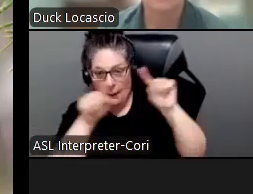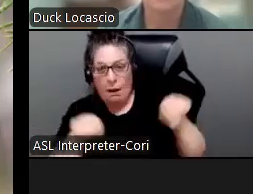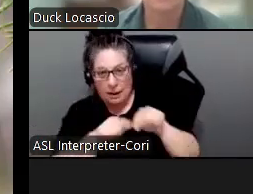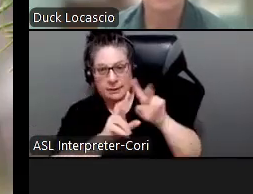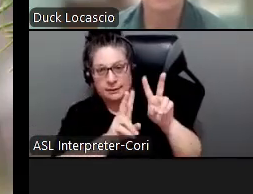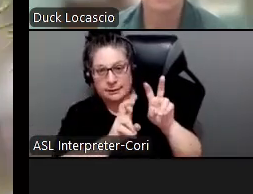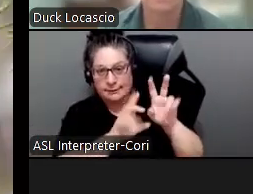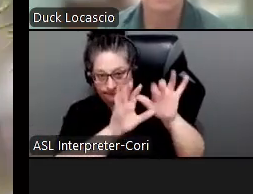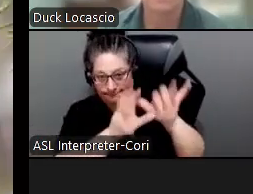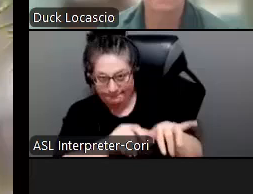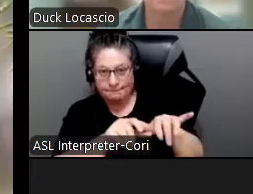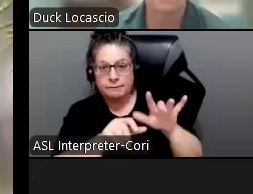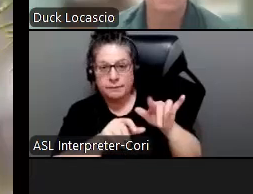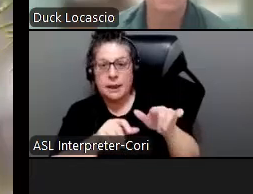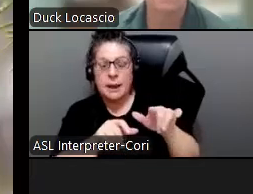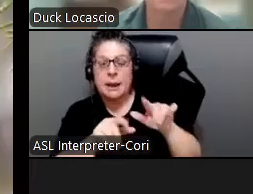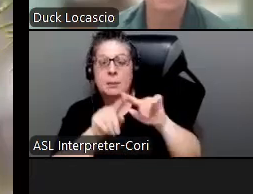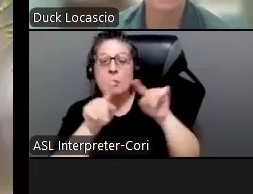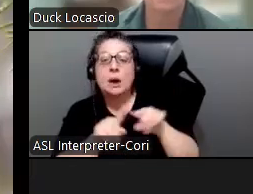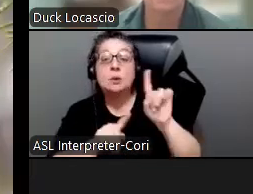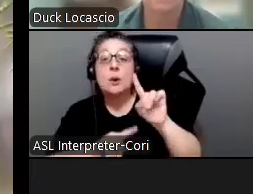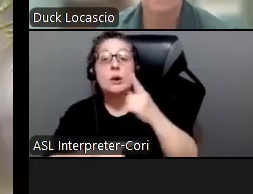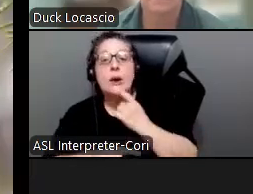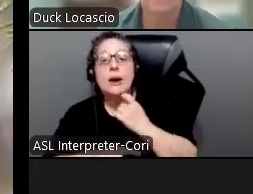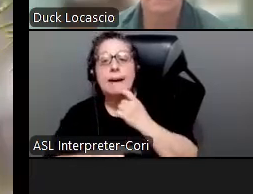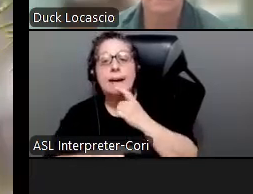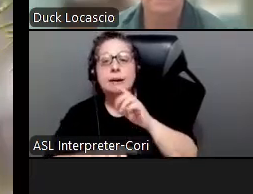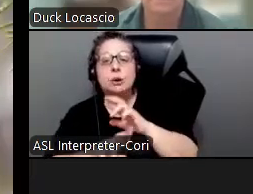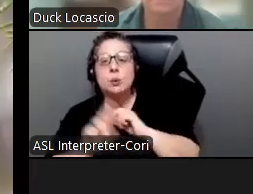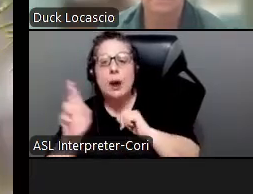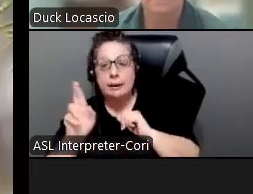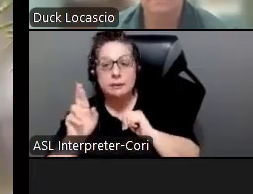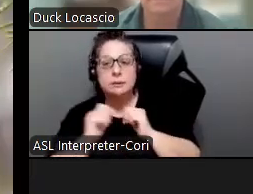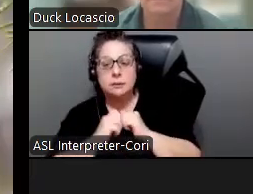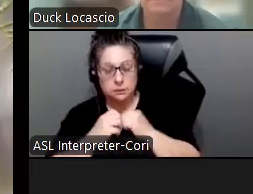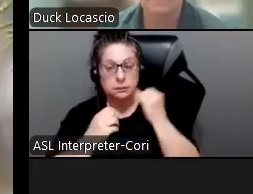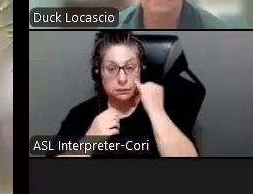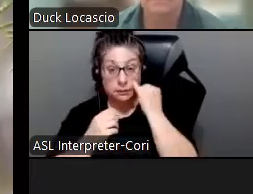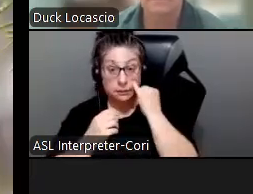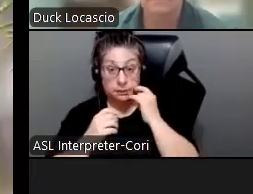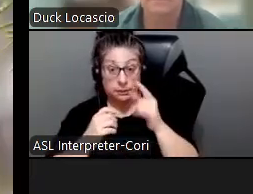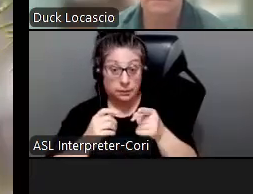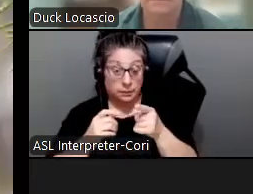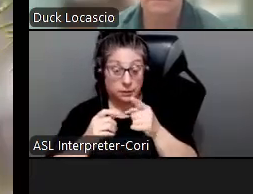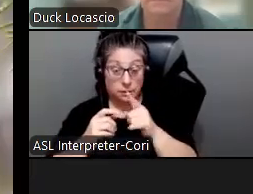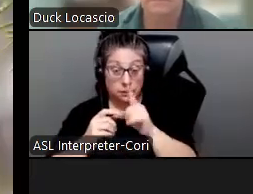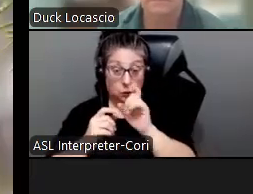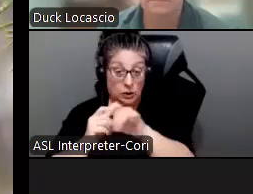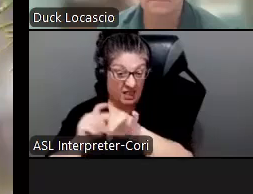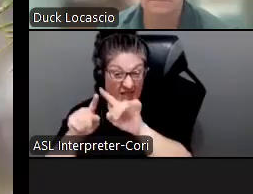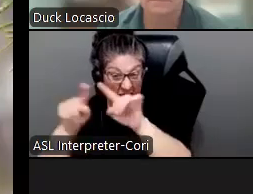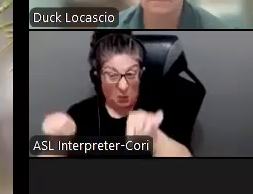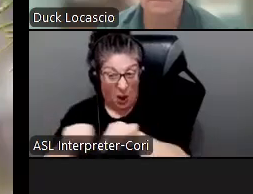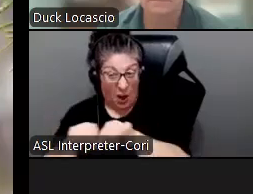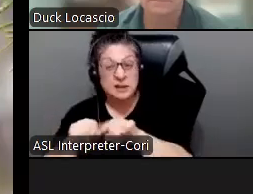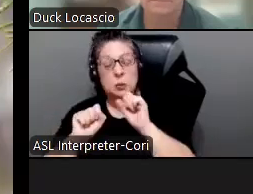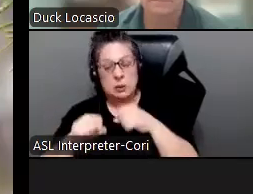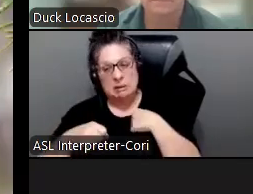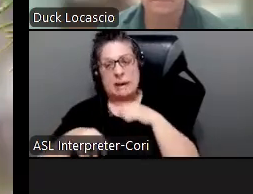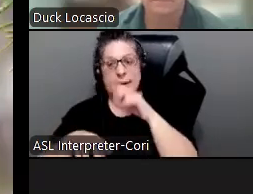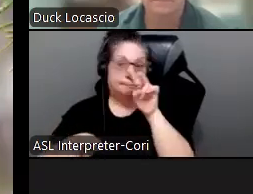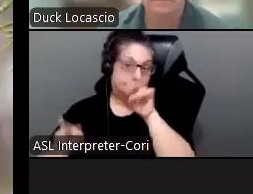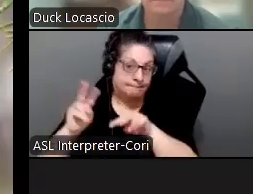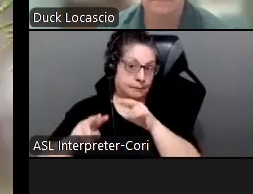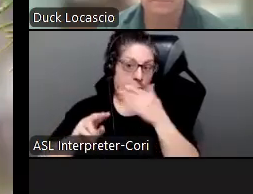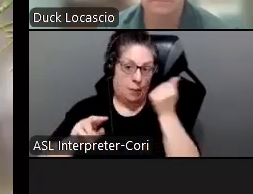see. It's the box in red to the right. And so if you put your questions in there, we can then access them